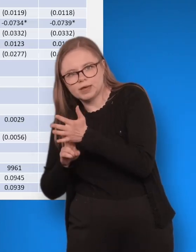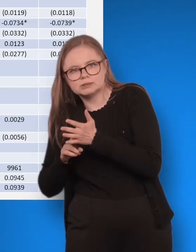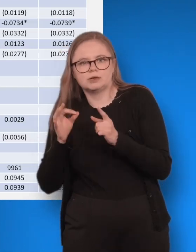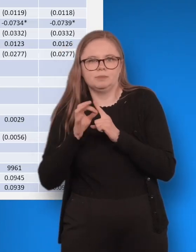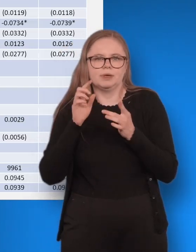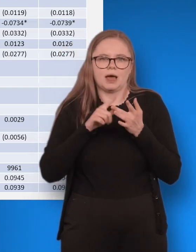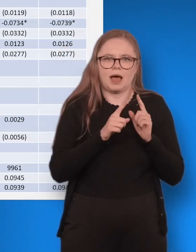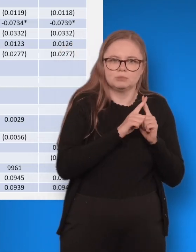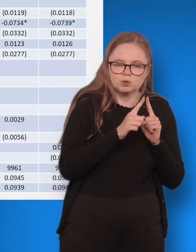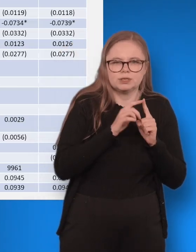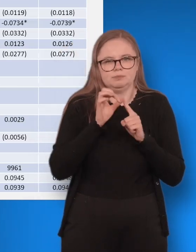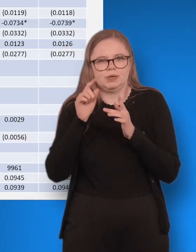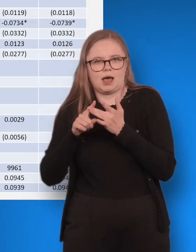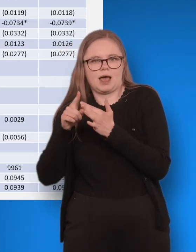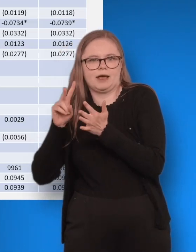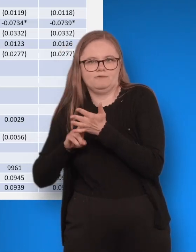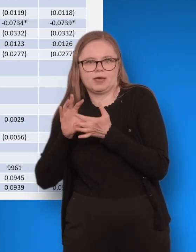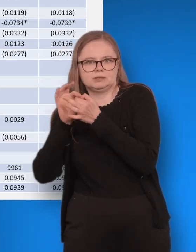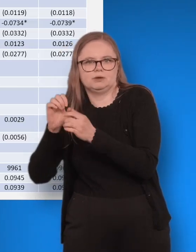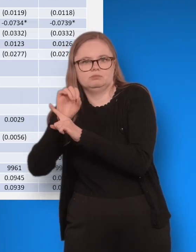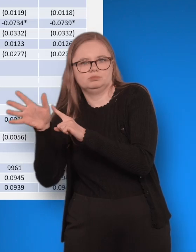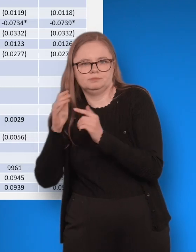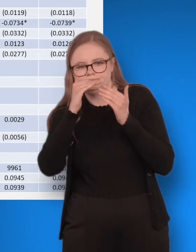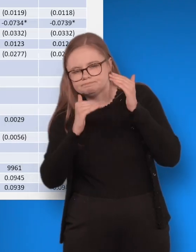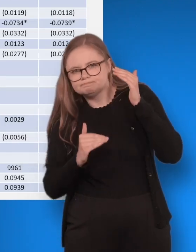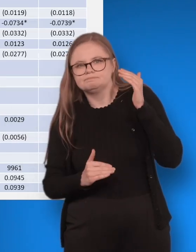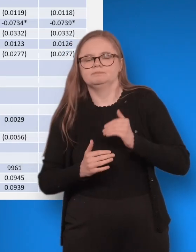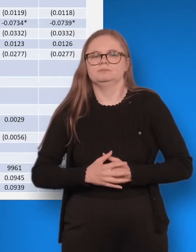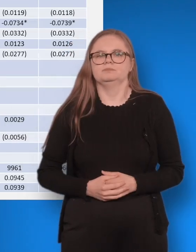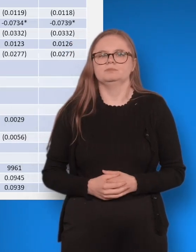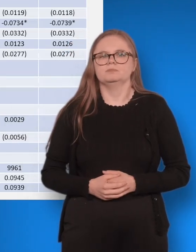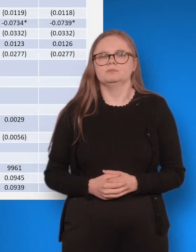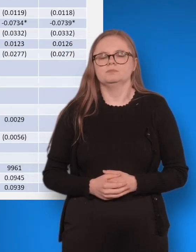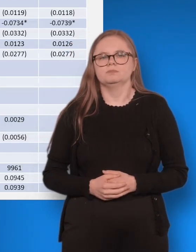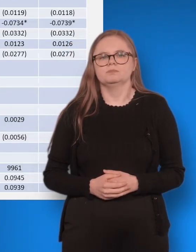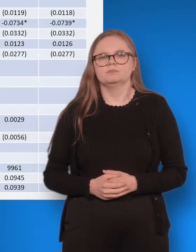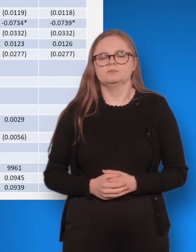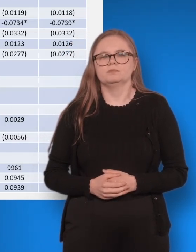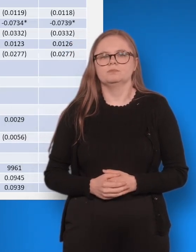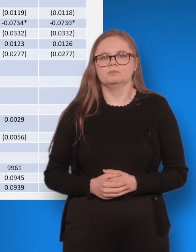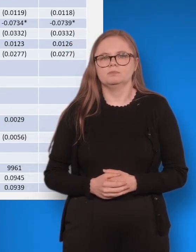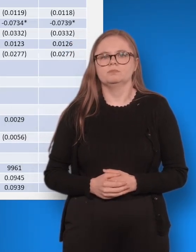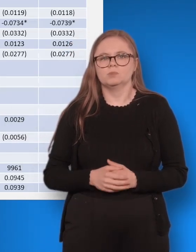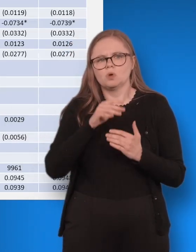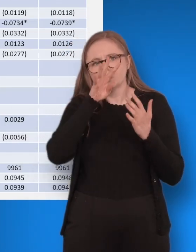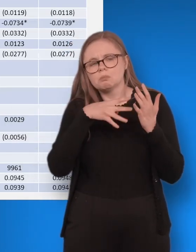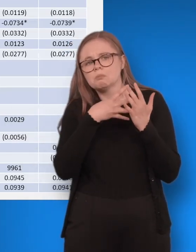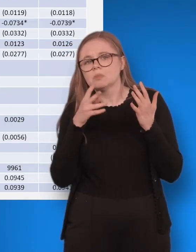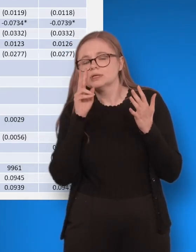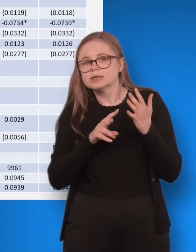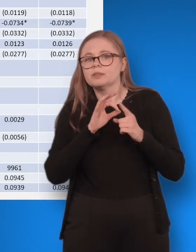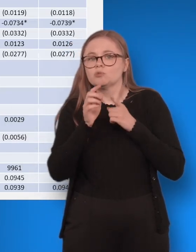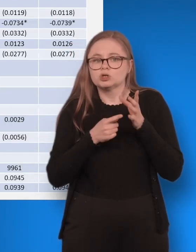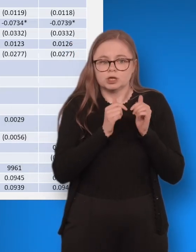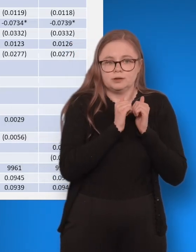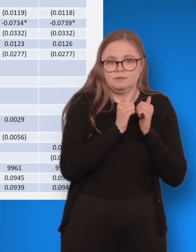PI betweenness, and PI eigenvector. So across the models, the project value and